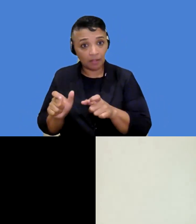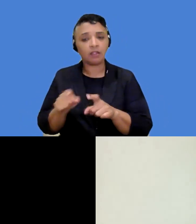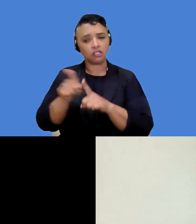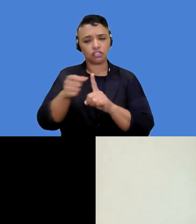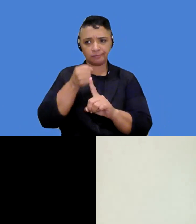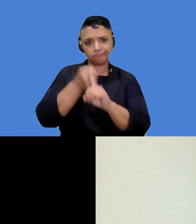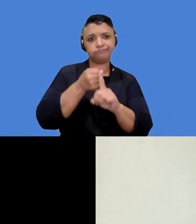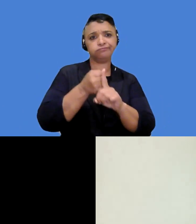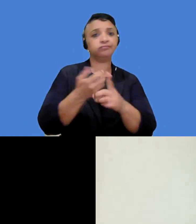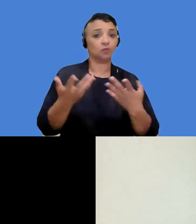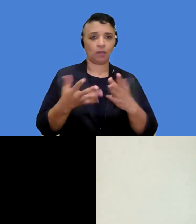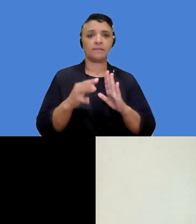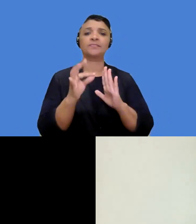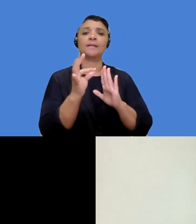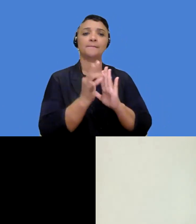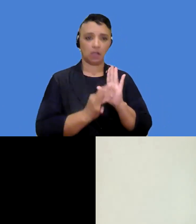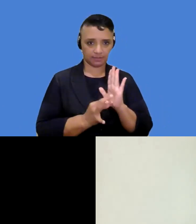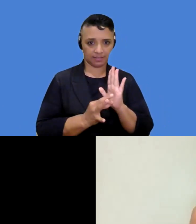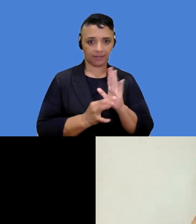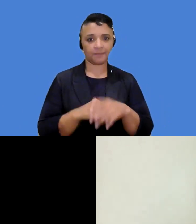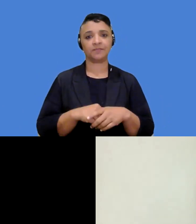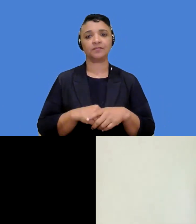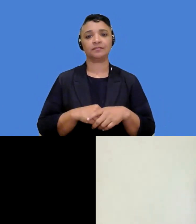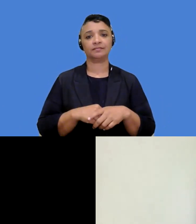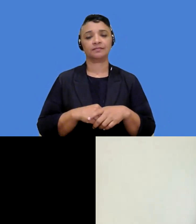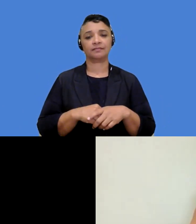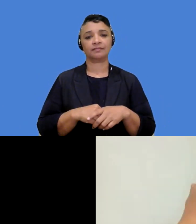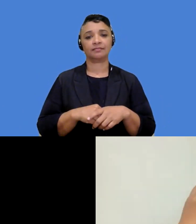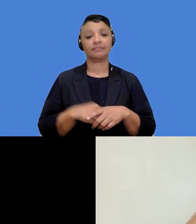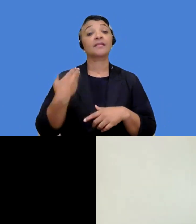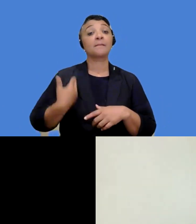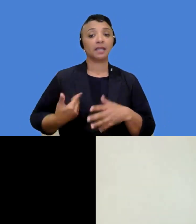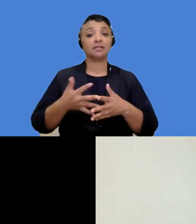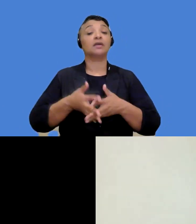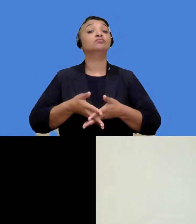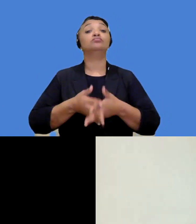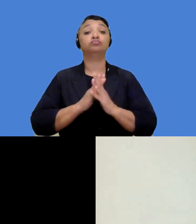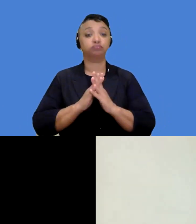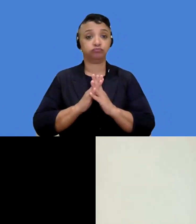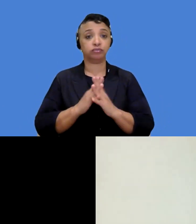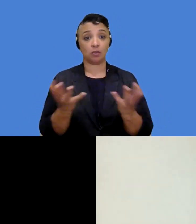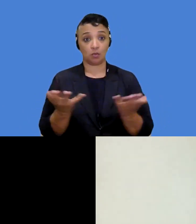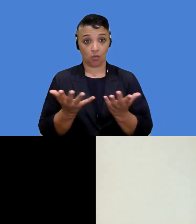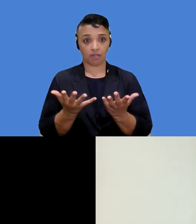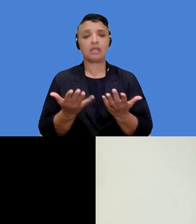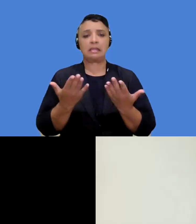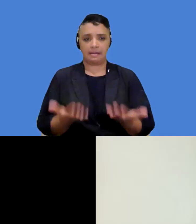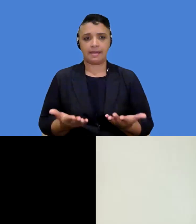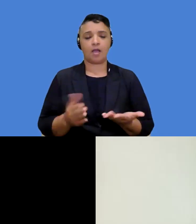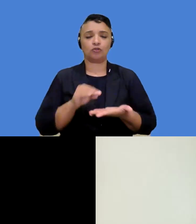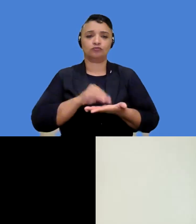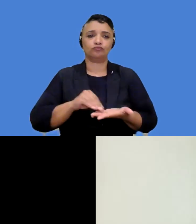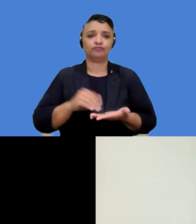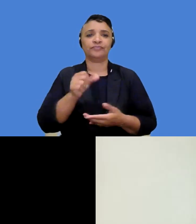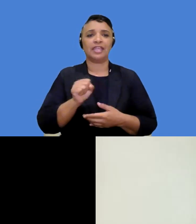development. Pratima is also the founding member and current General Secretary of